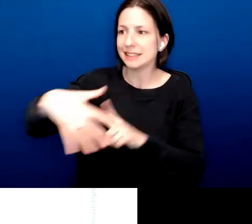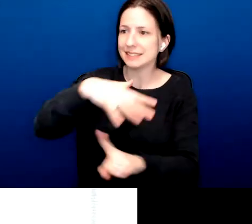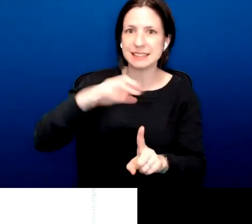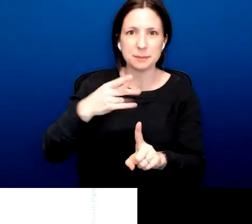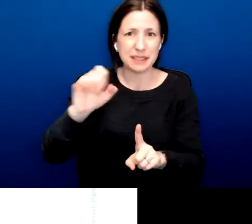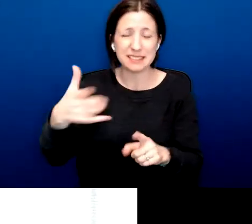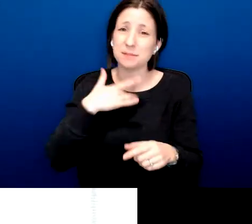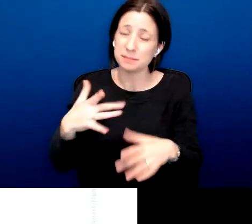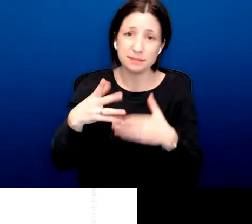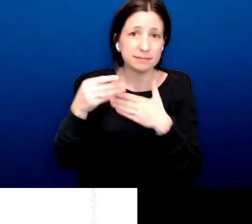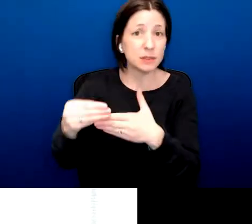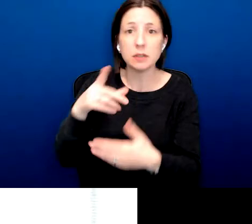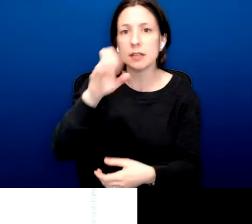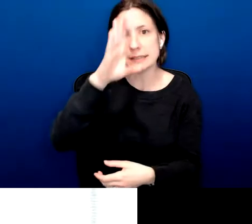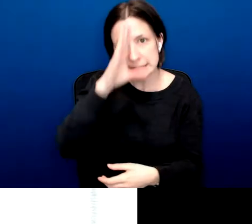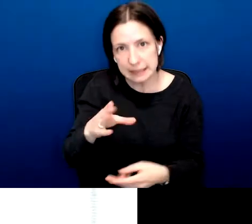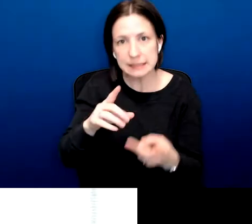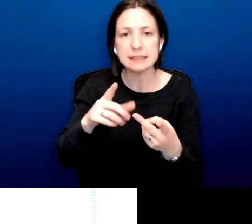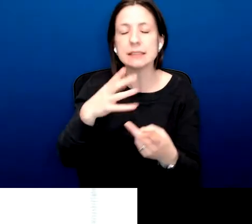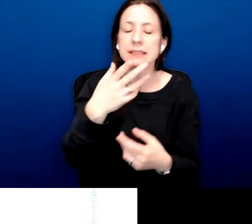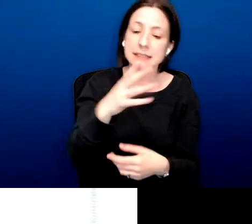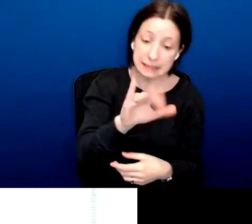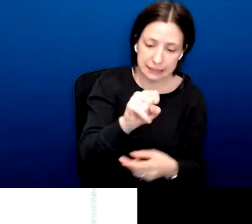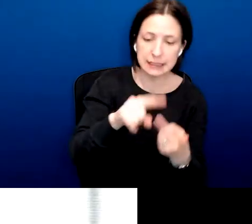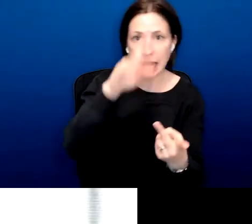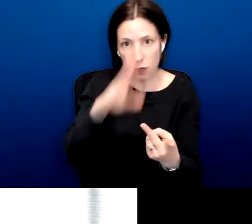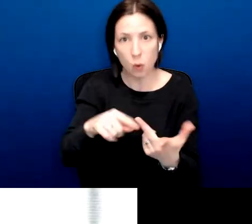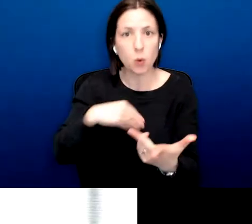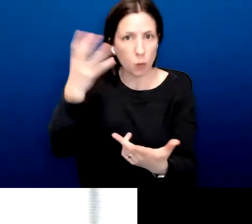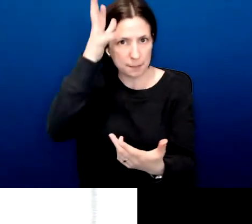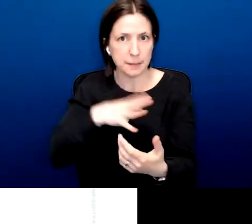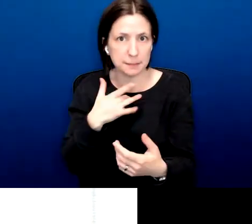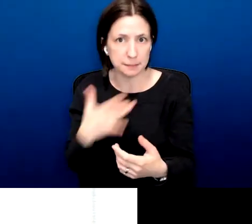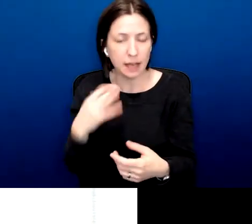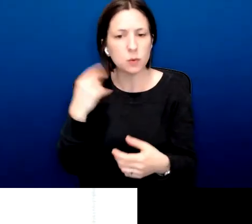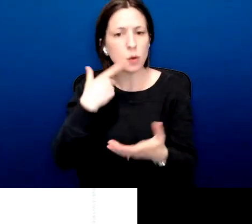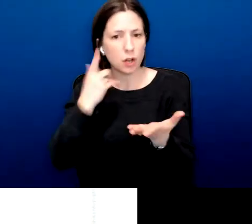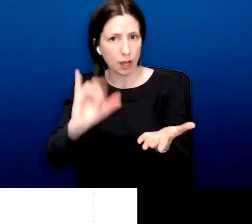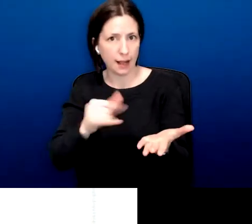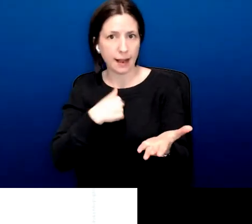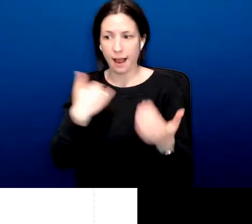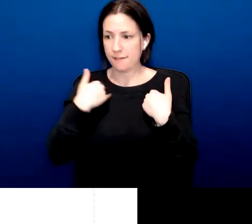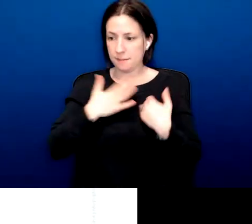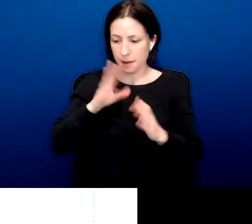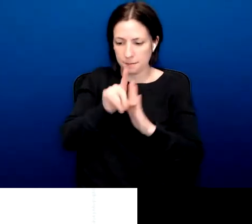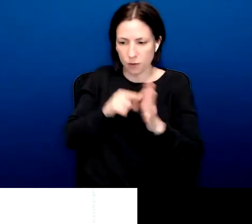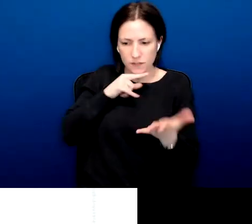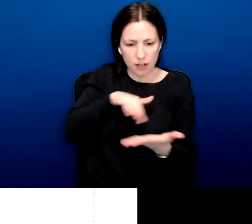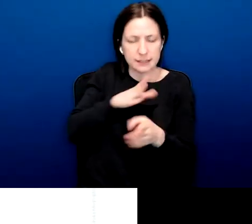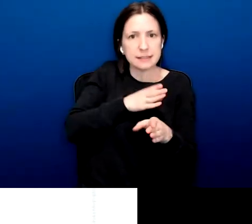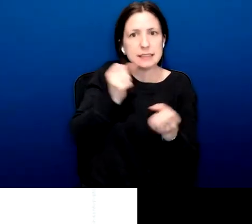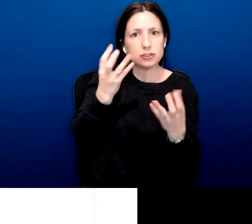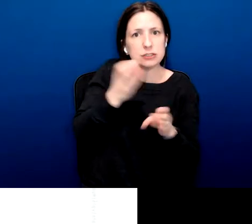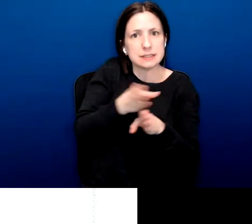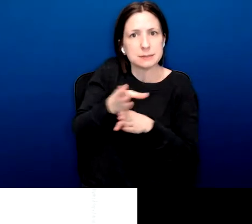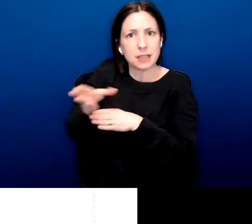hetero, white men. And I think about what it's like. You know, I come from a very interdisciplinary background, rooted in